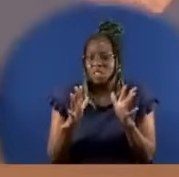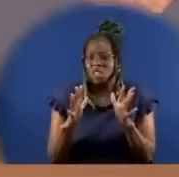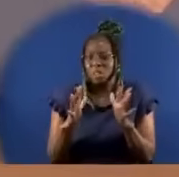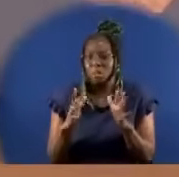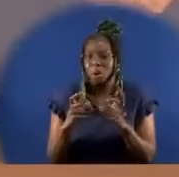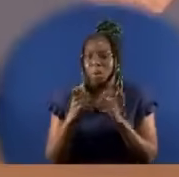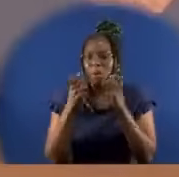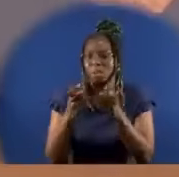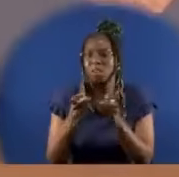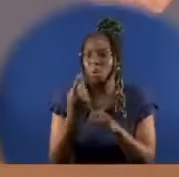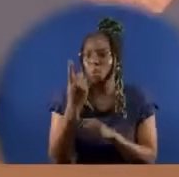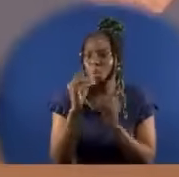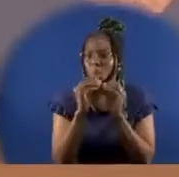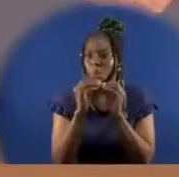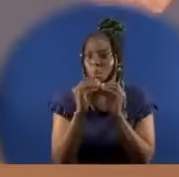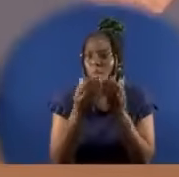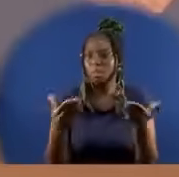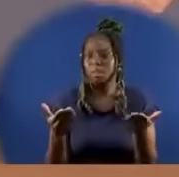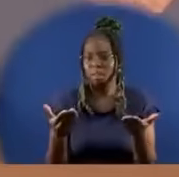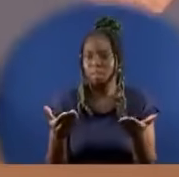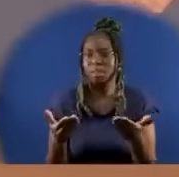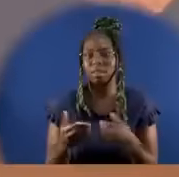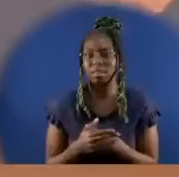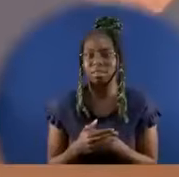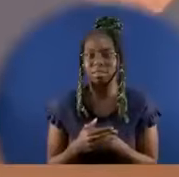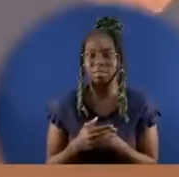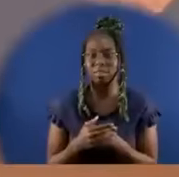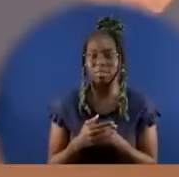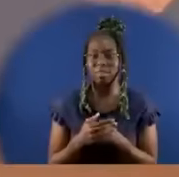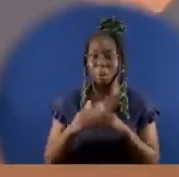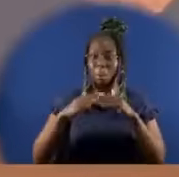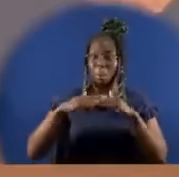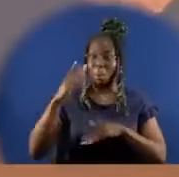thing? One last thing, and I'll be done. It's going to take me more than a minute to do